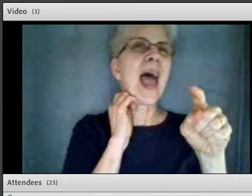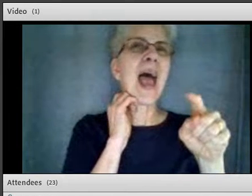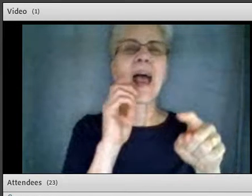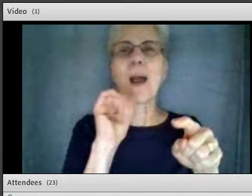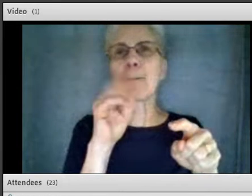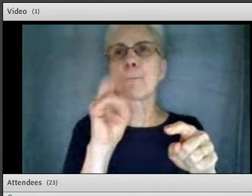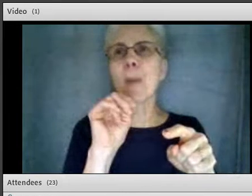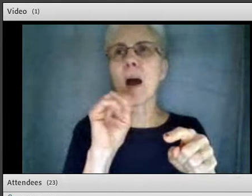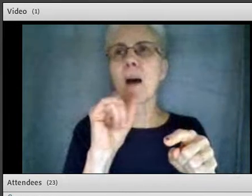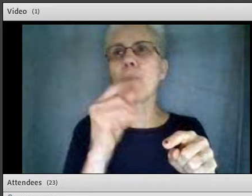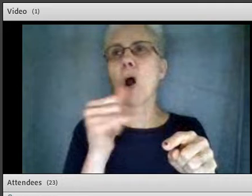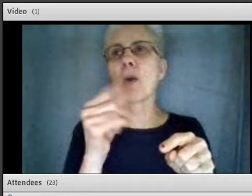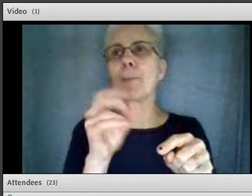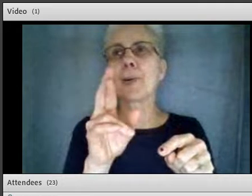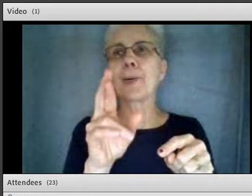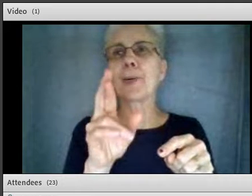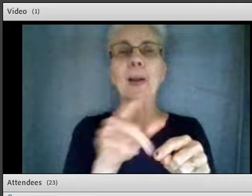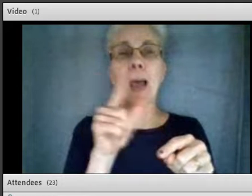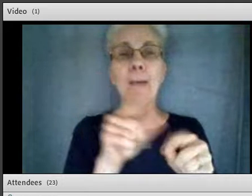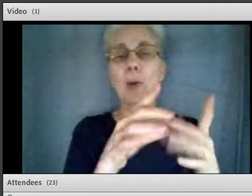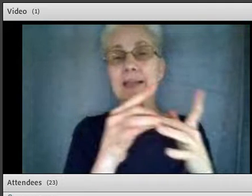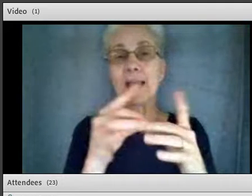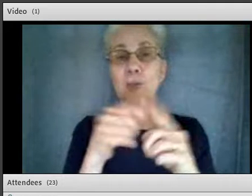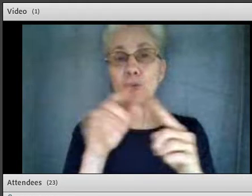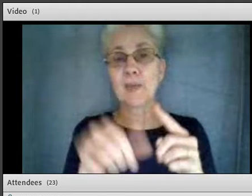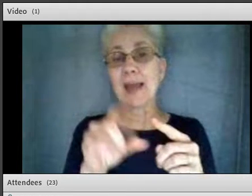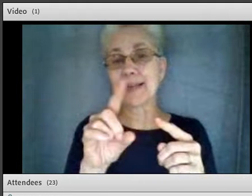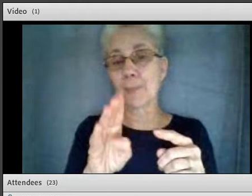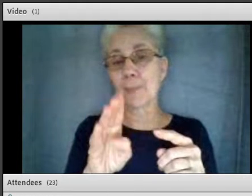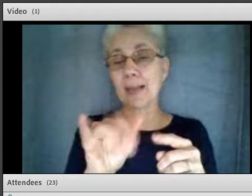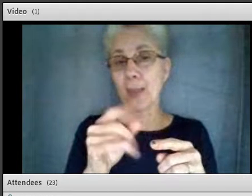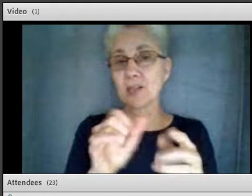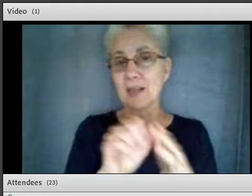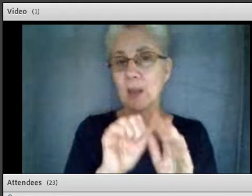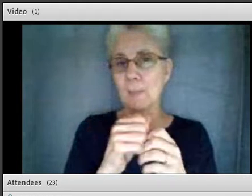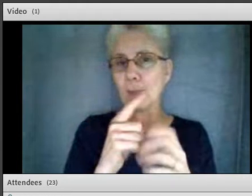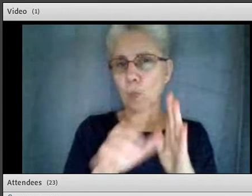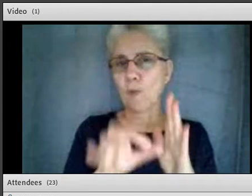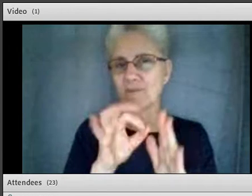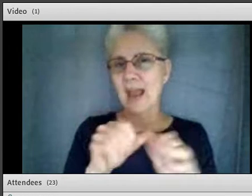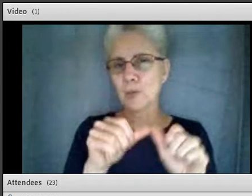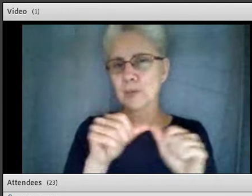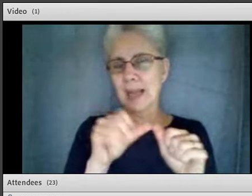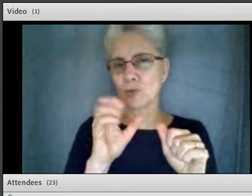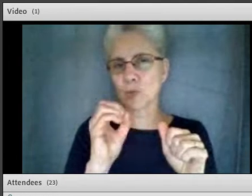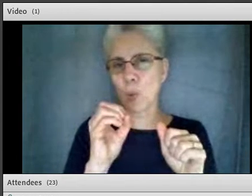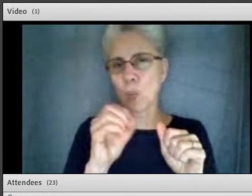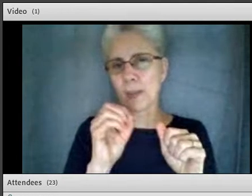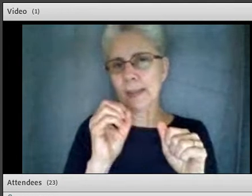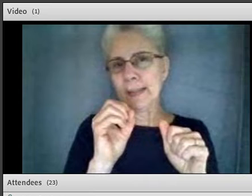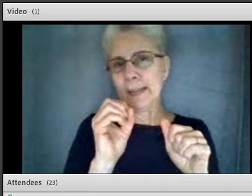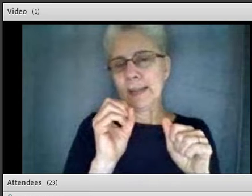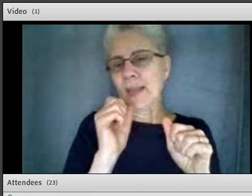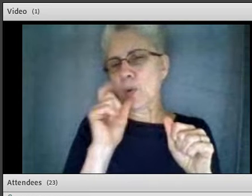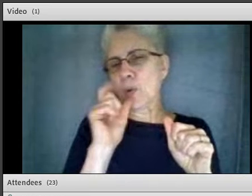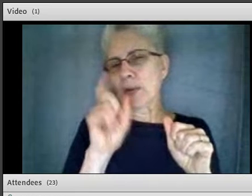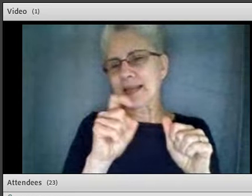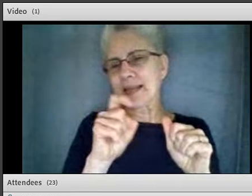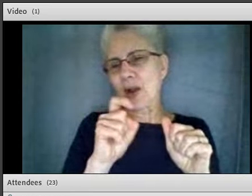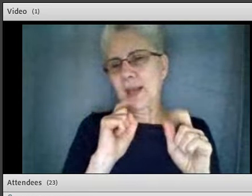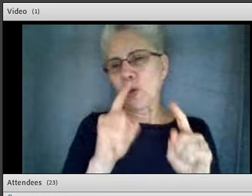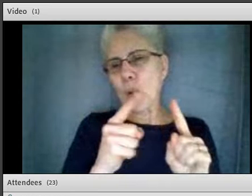me to that database page. That's how people are going to find our sites. So they don't necessarily go to our front page and navigate it. So